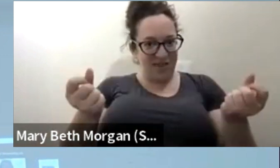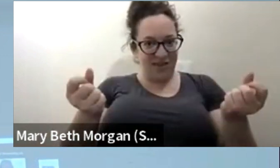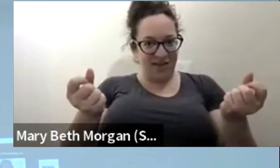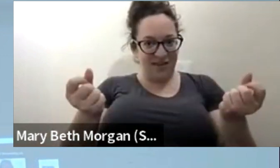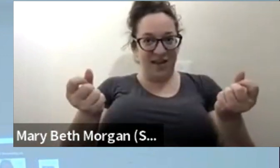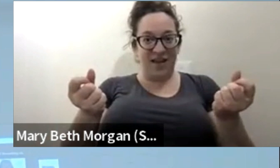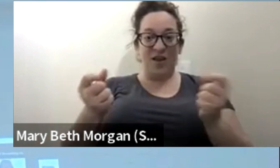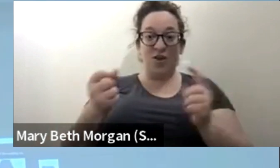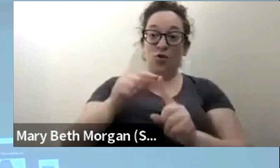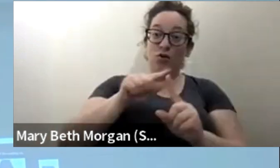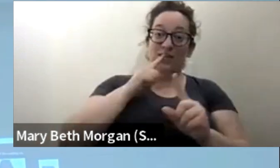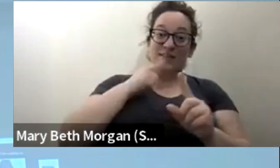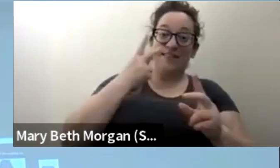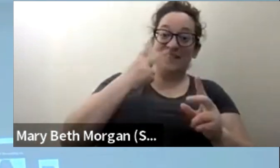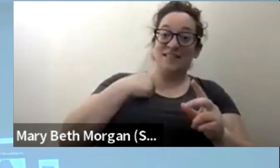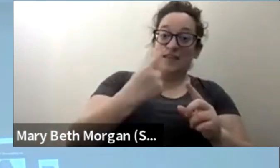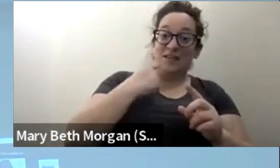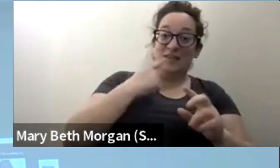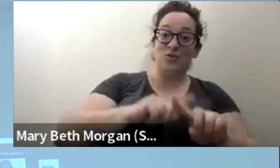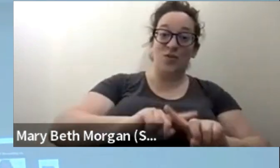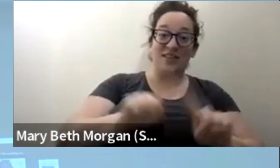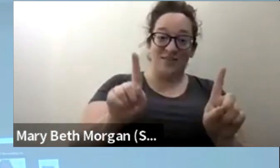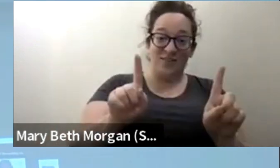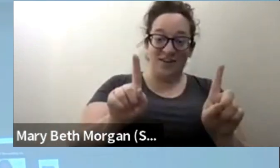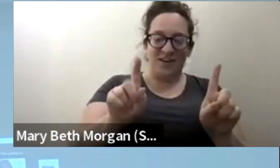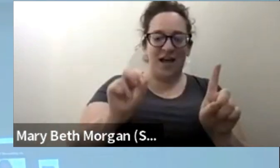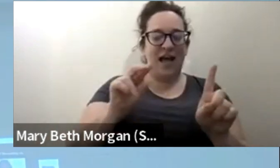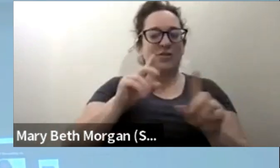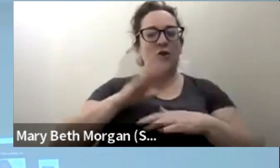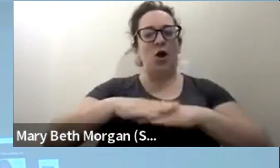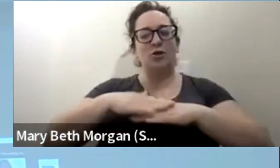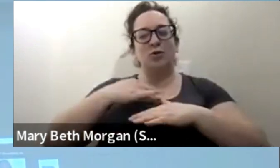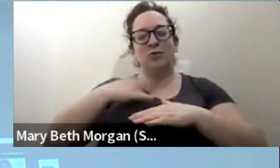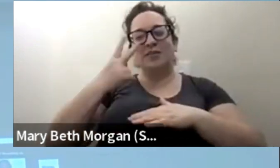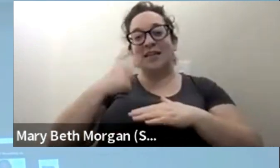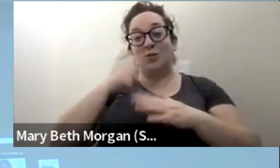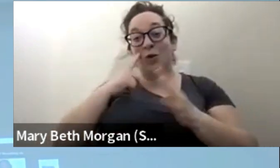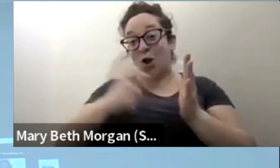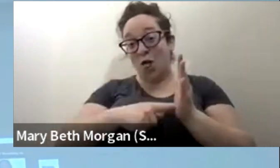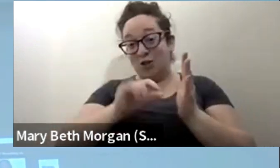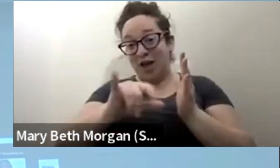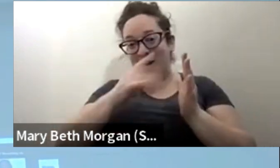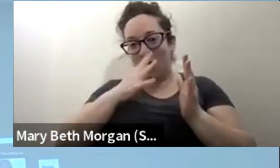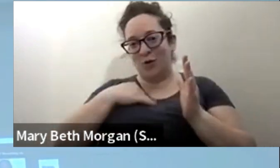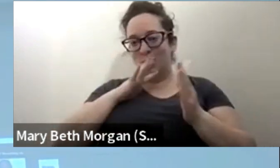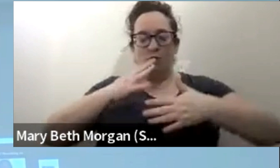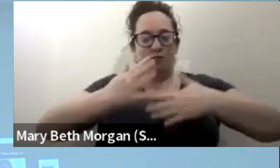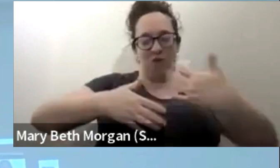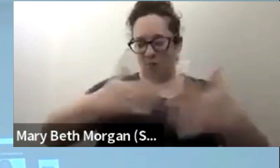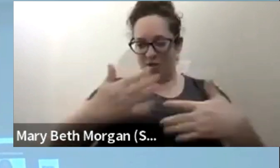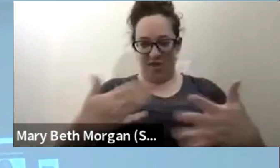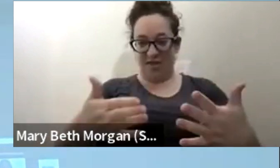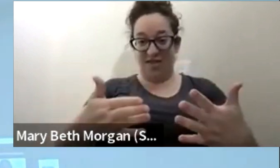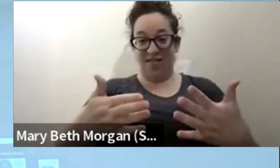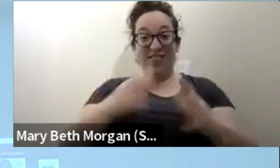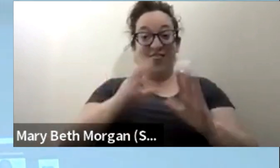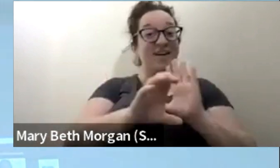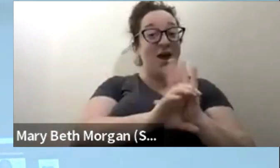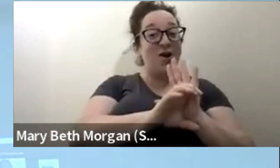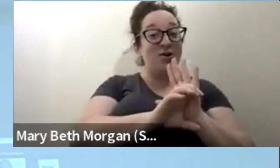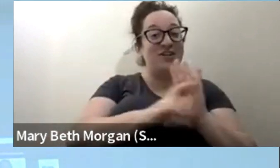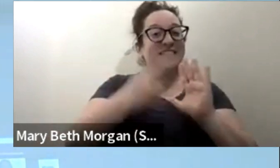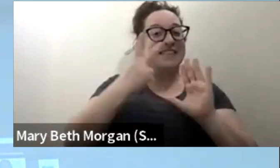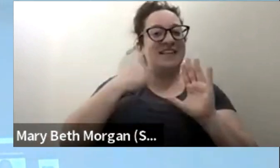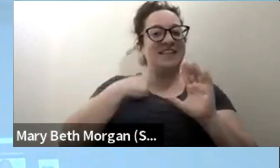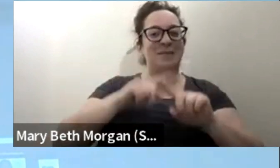healthy perspective. It can be, the characters can see something totally different from what we see, as long as you acknowledge that and